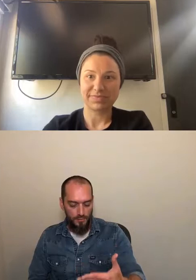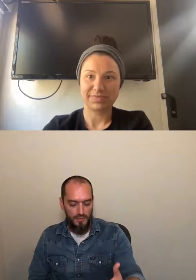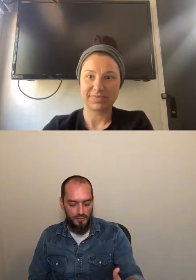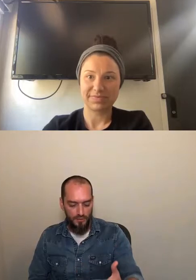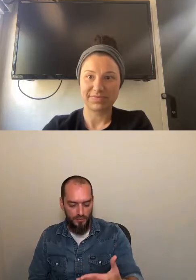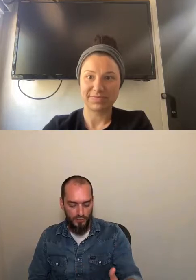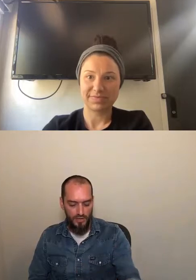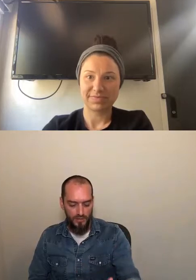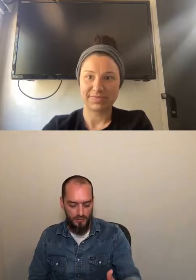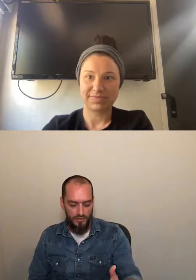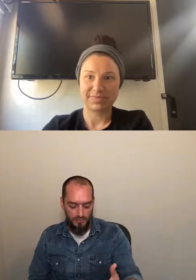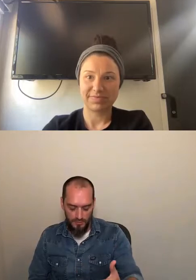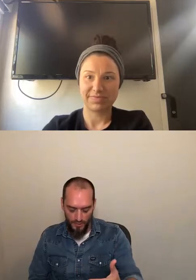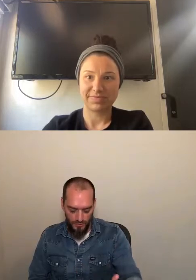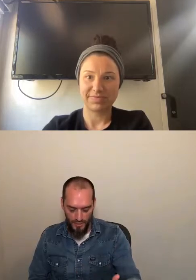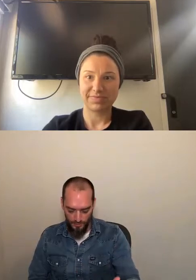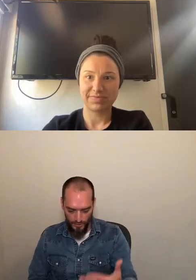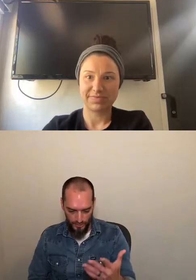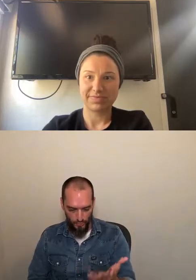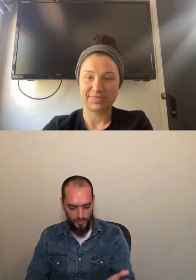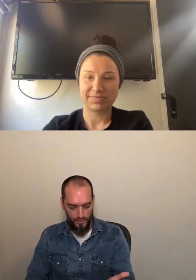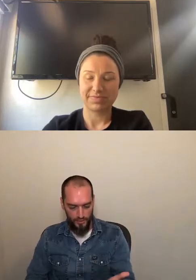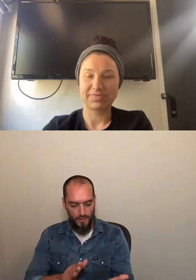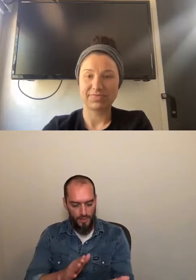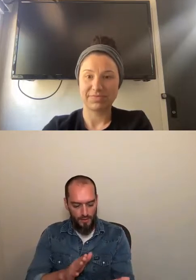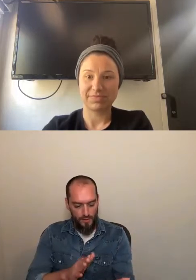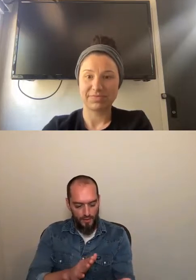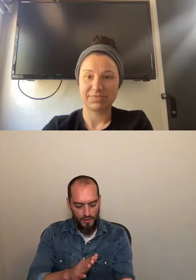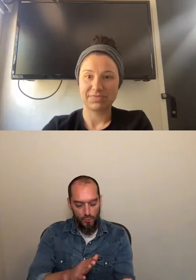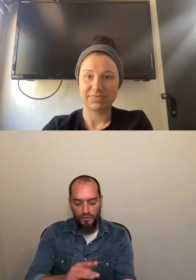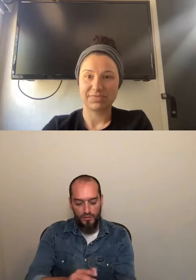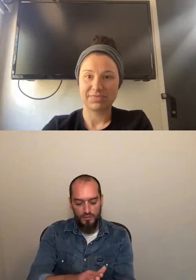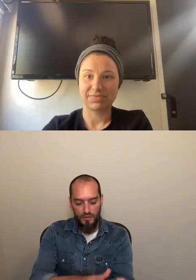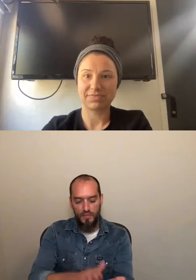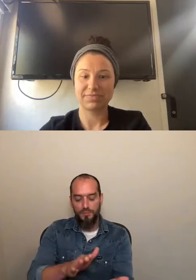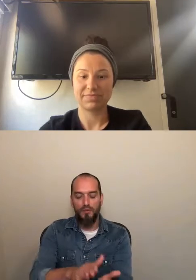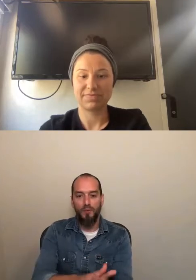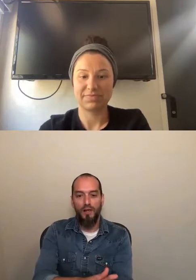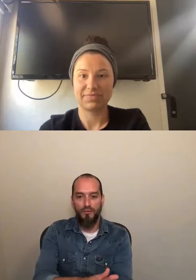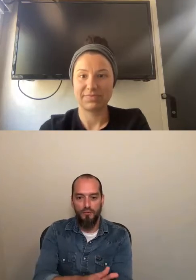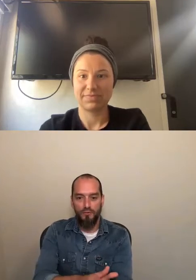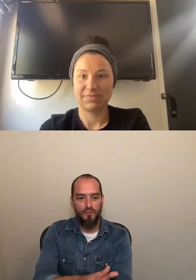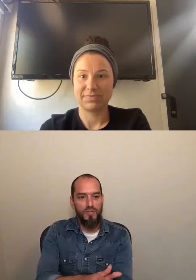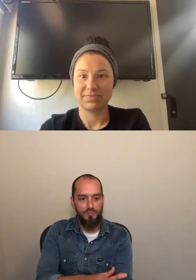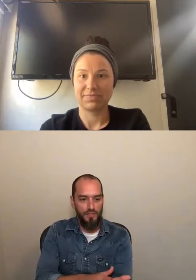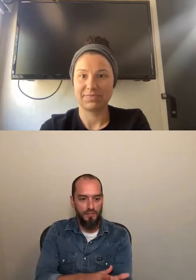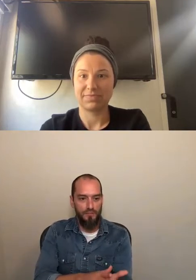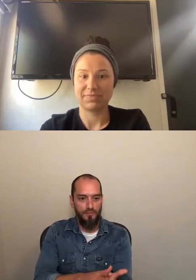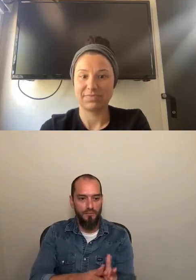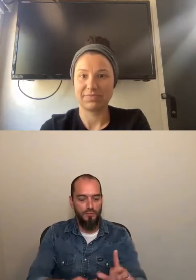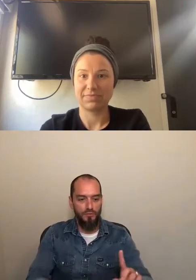and I immediately understand such desperation when, whether it's the husband or the wife, they'll take